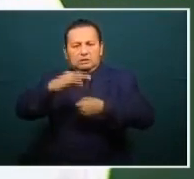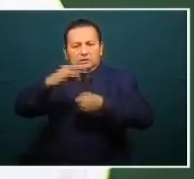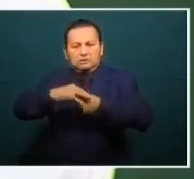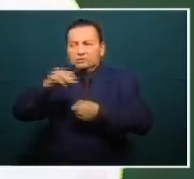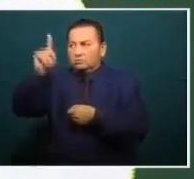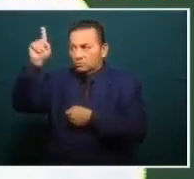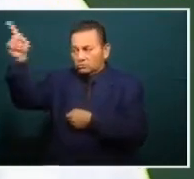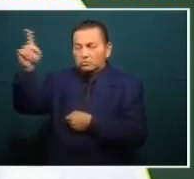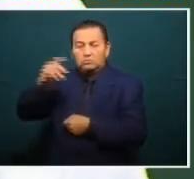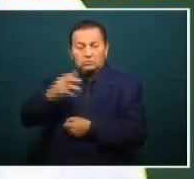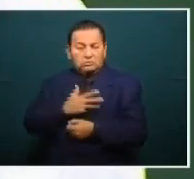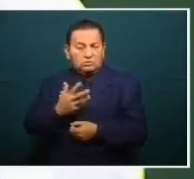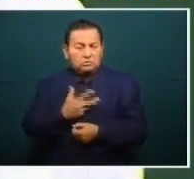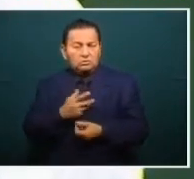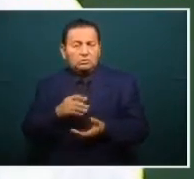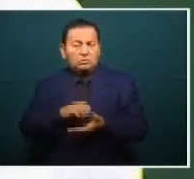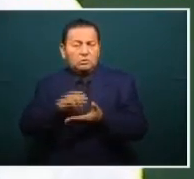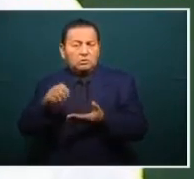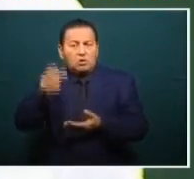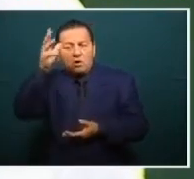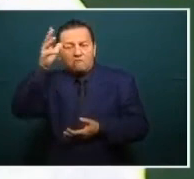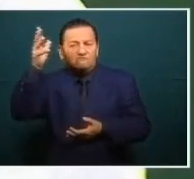there's elections